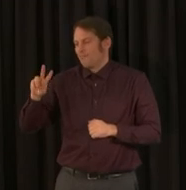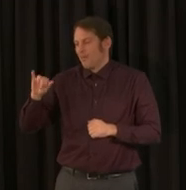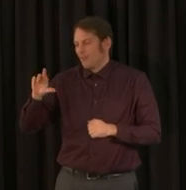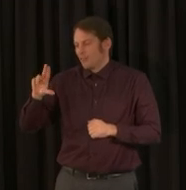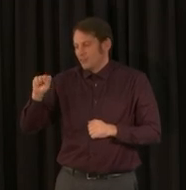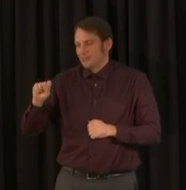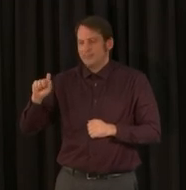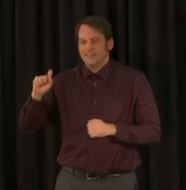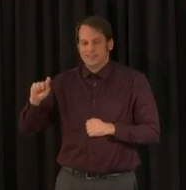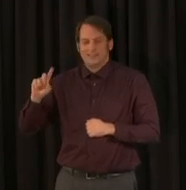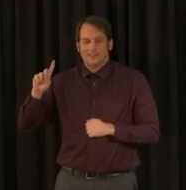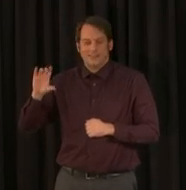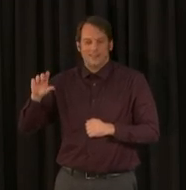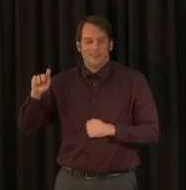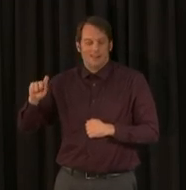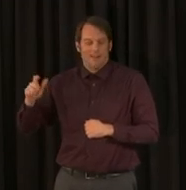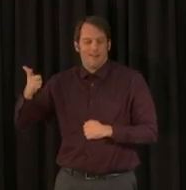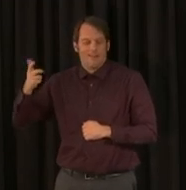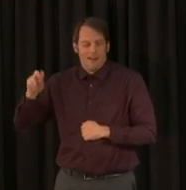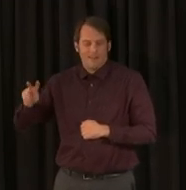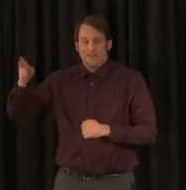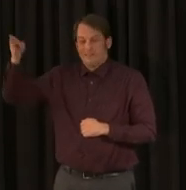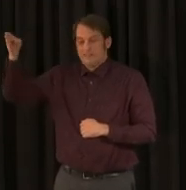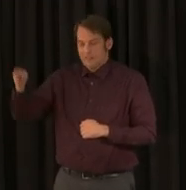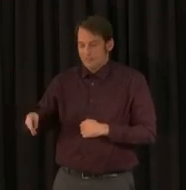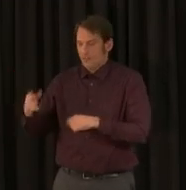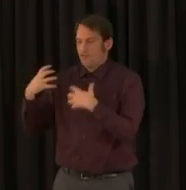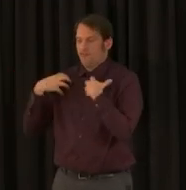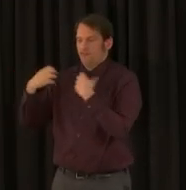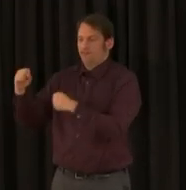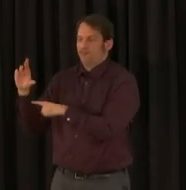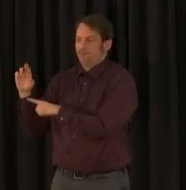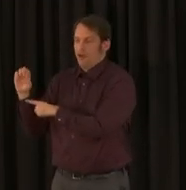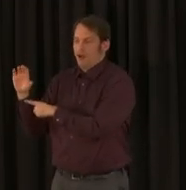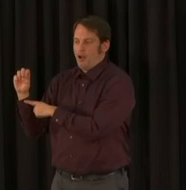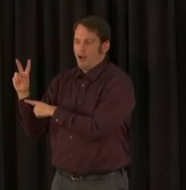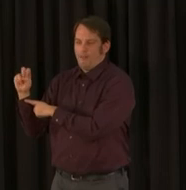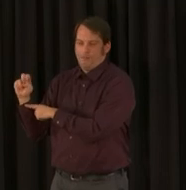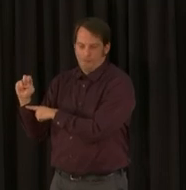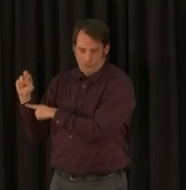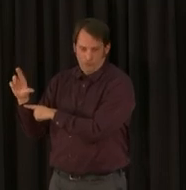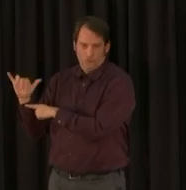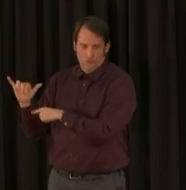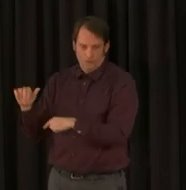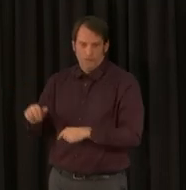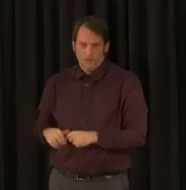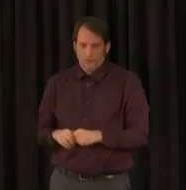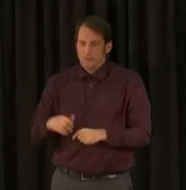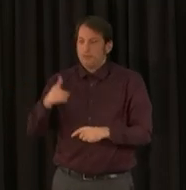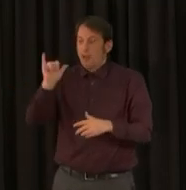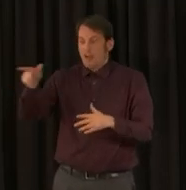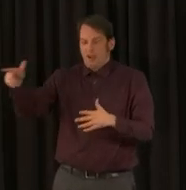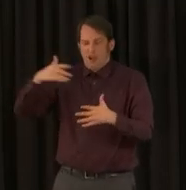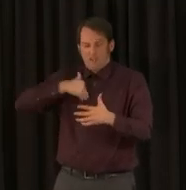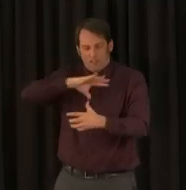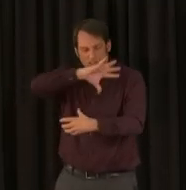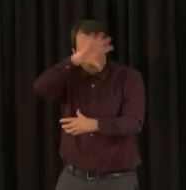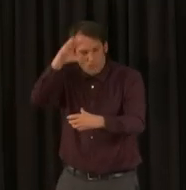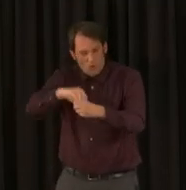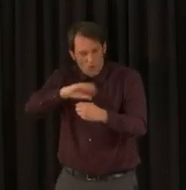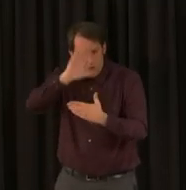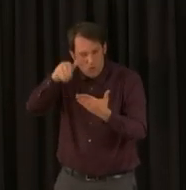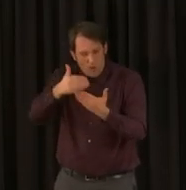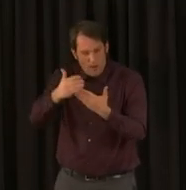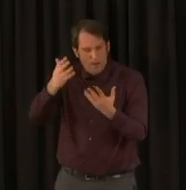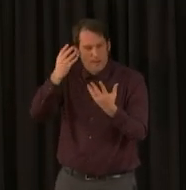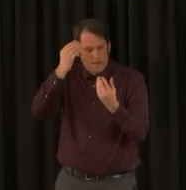coronavirus.dc.gov/recovery. That's where we put all this information so that you have the resources you need to navigate the days and weeks ahead.